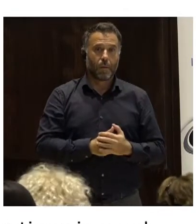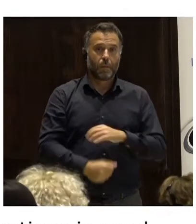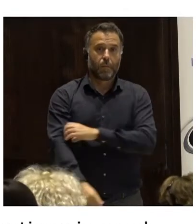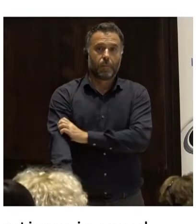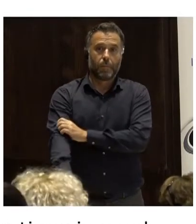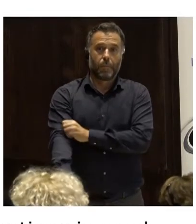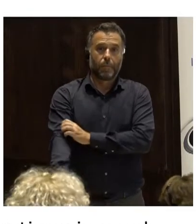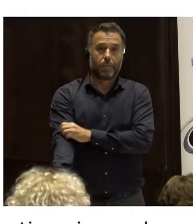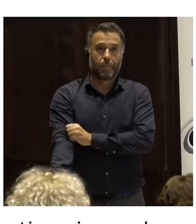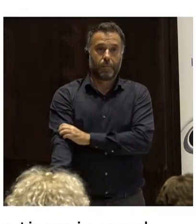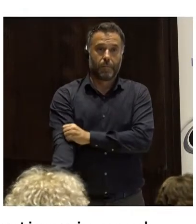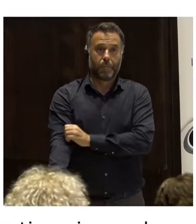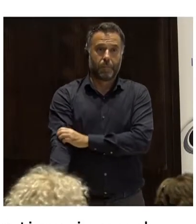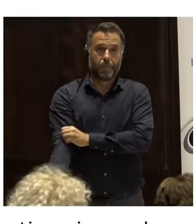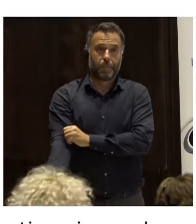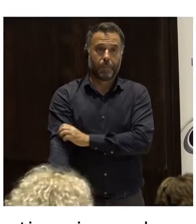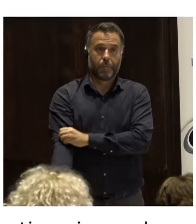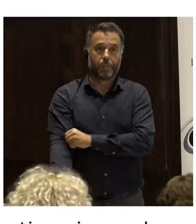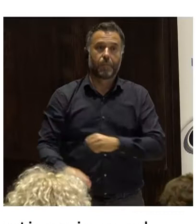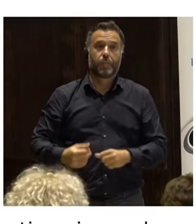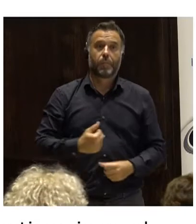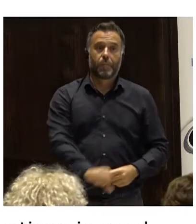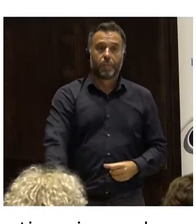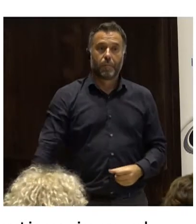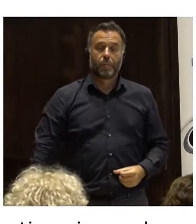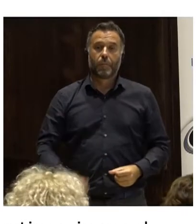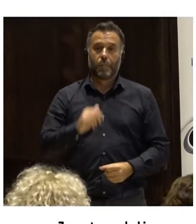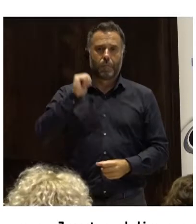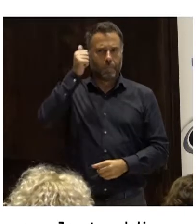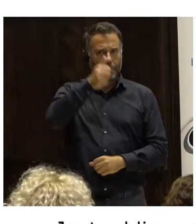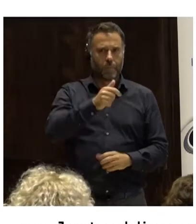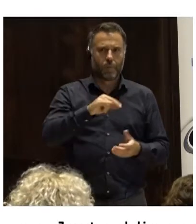preliminary measurements about how this